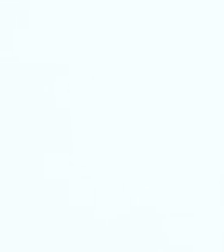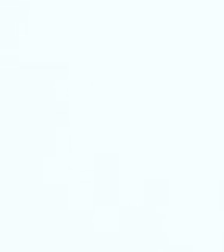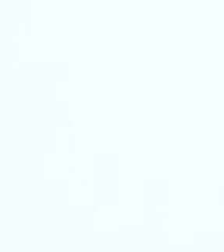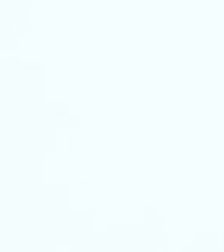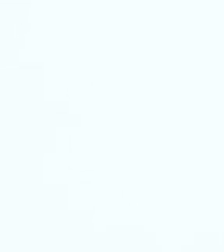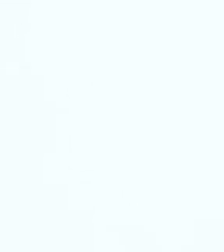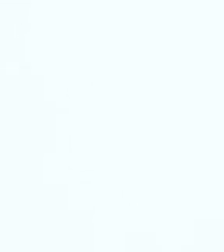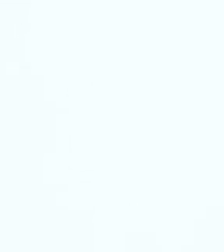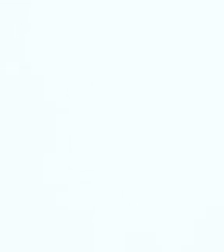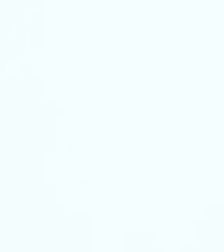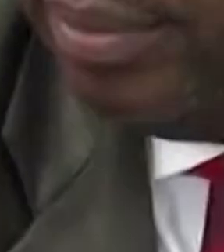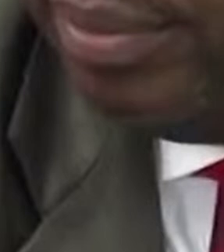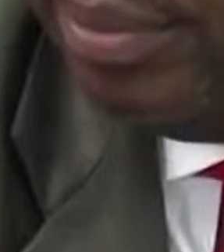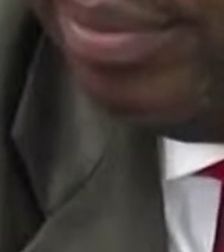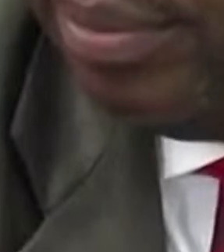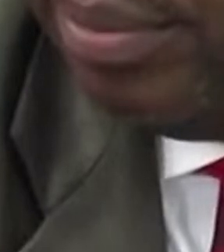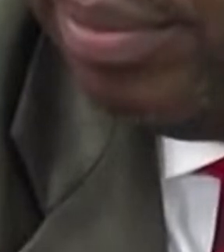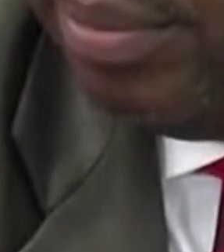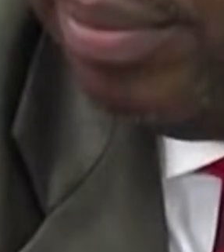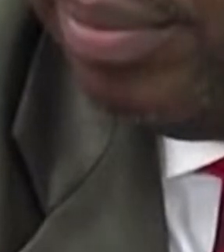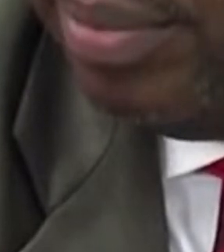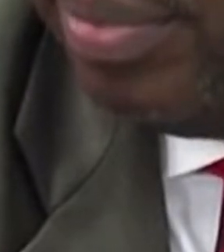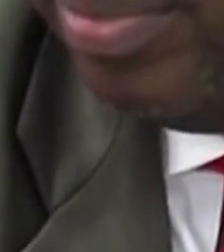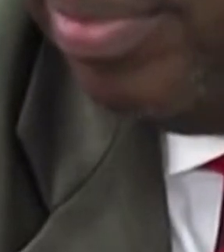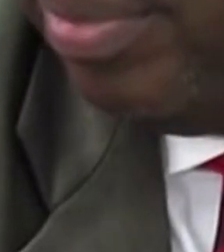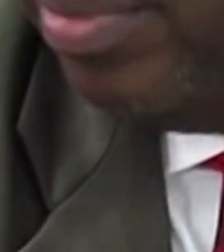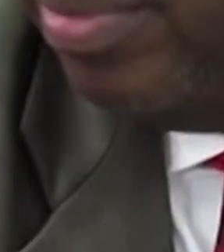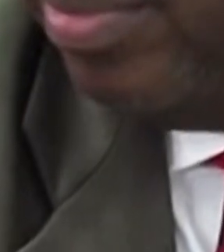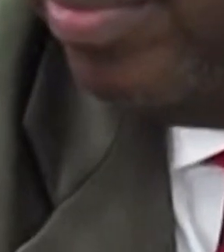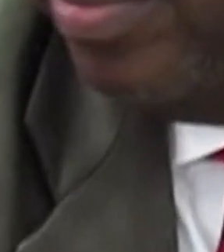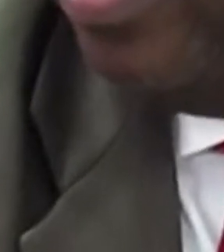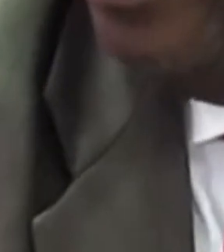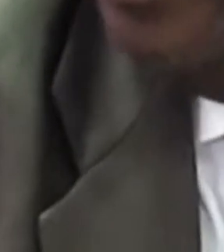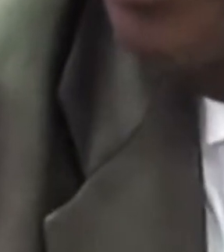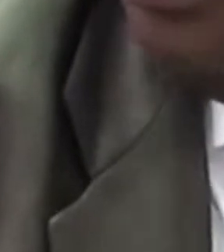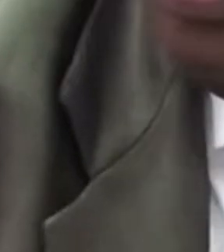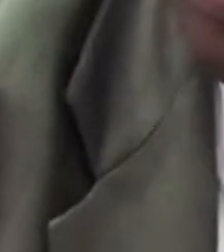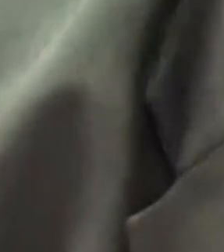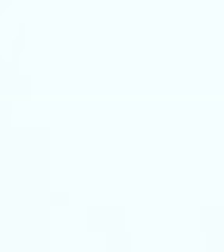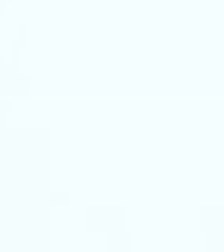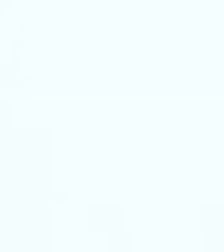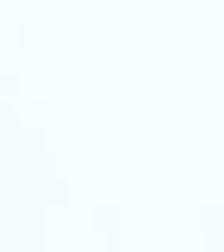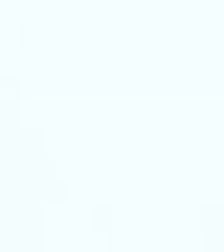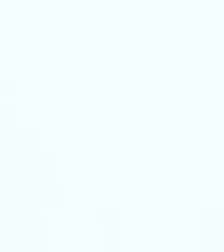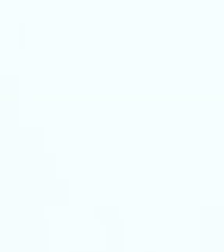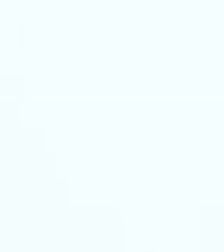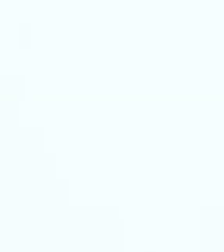Good morning. My name is Mutambo Simon from the Parliamentary Budget Office. Thank you.